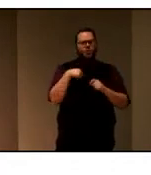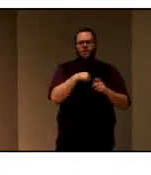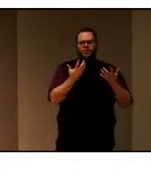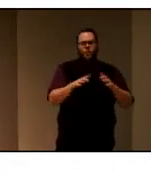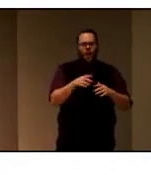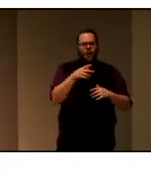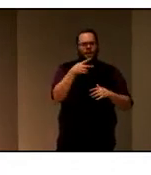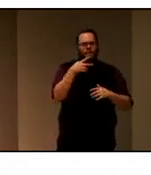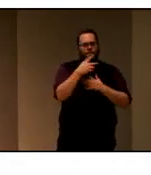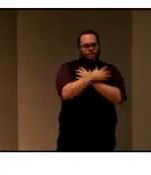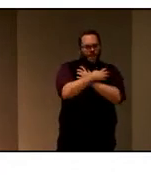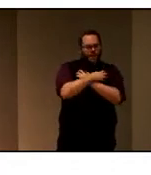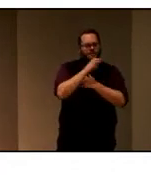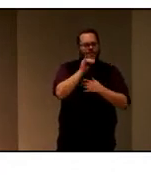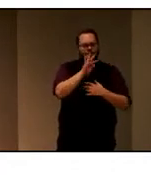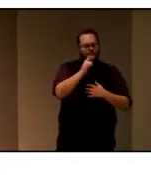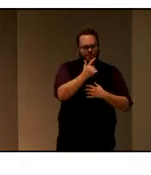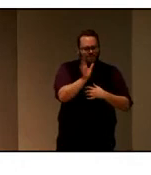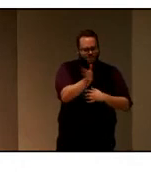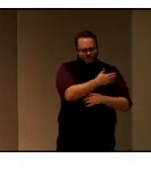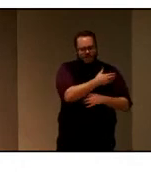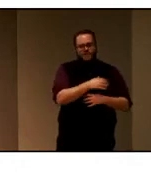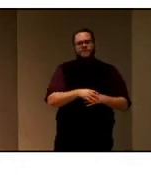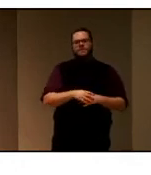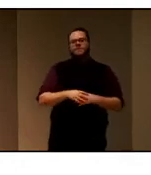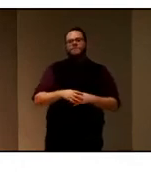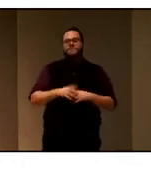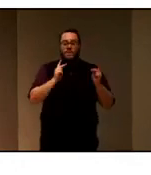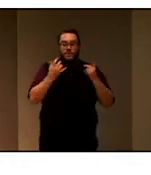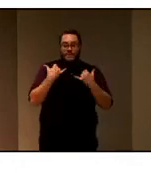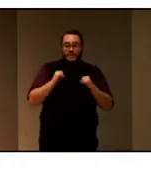Plant and animal species, that's what people still think about.